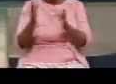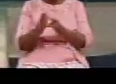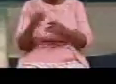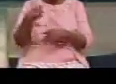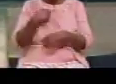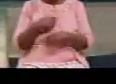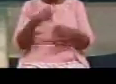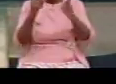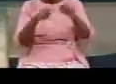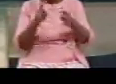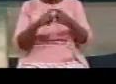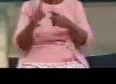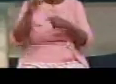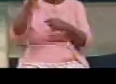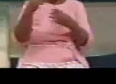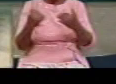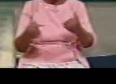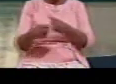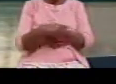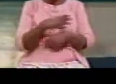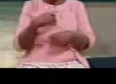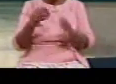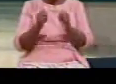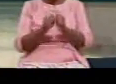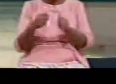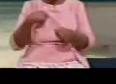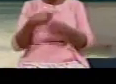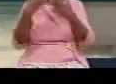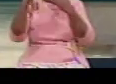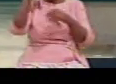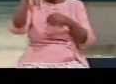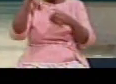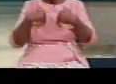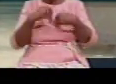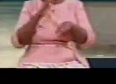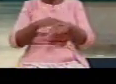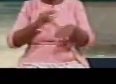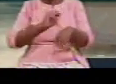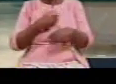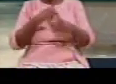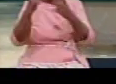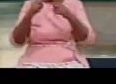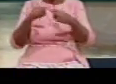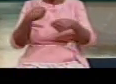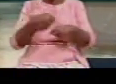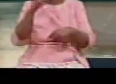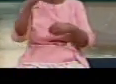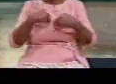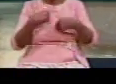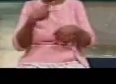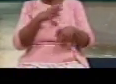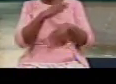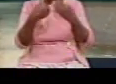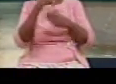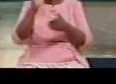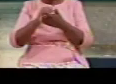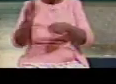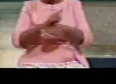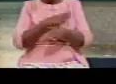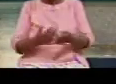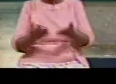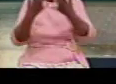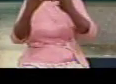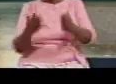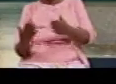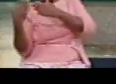come to you today. We thank you because you have called us. Come unto me, you have said, all ye that labor and are heavy laden, and I